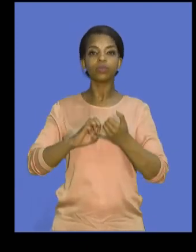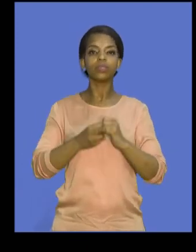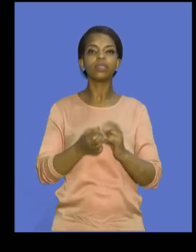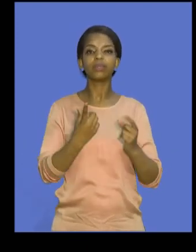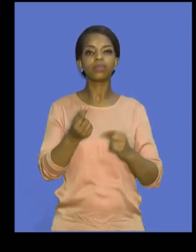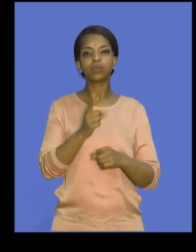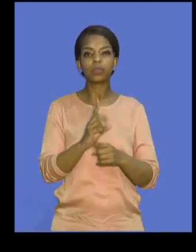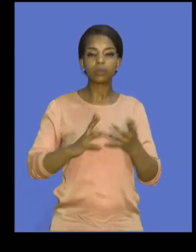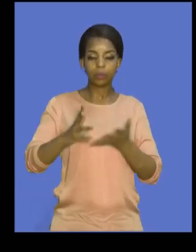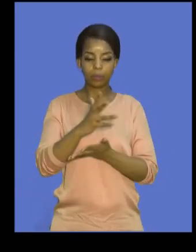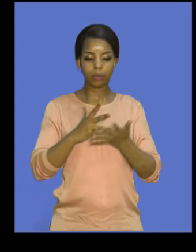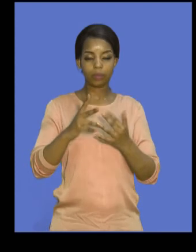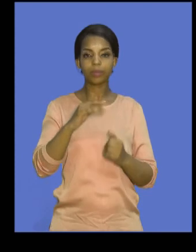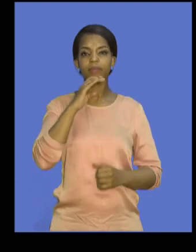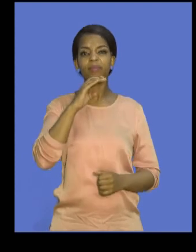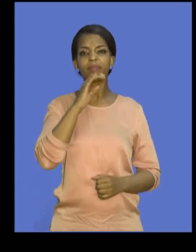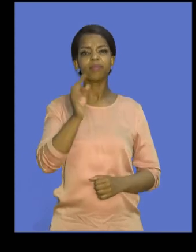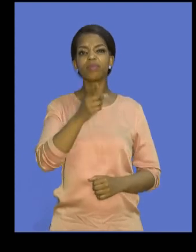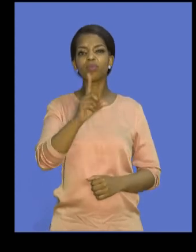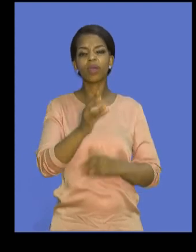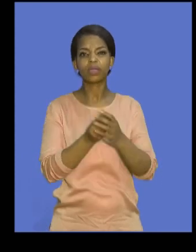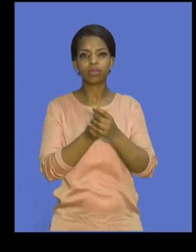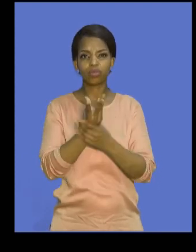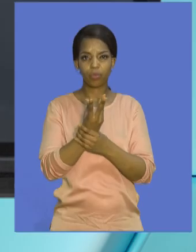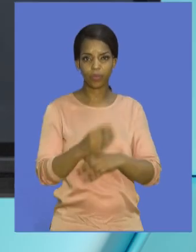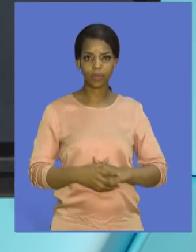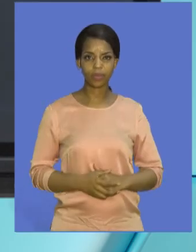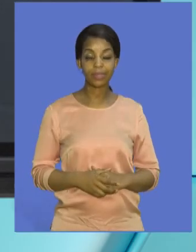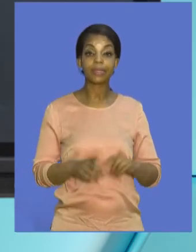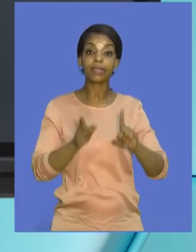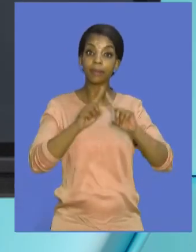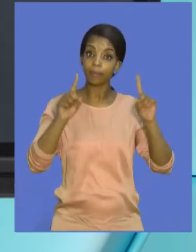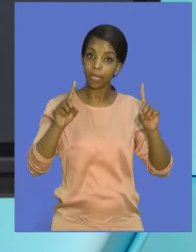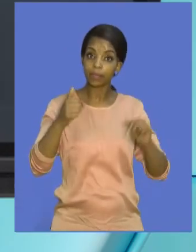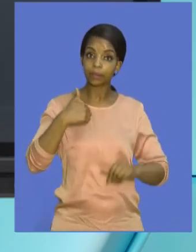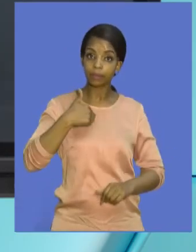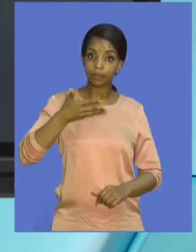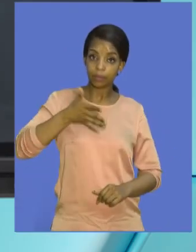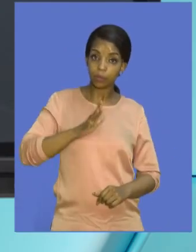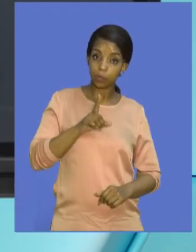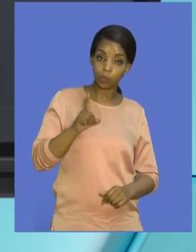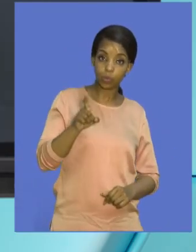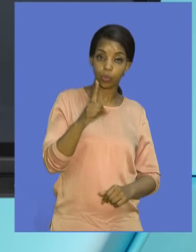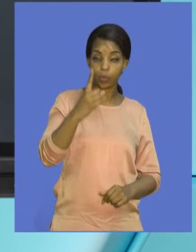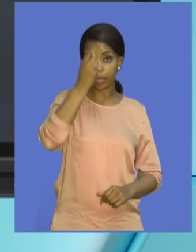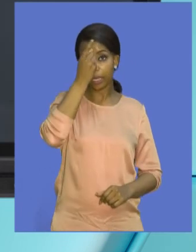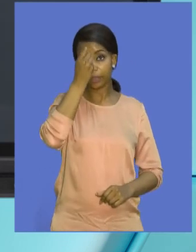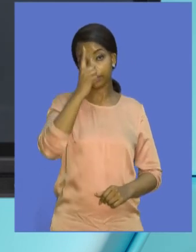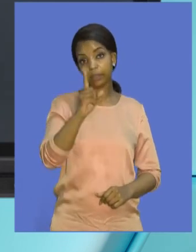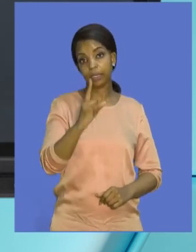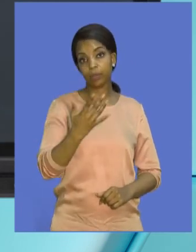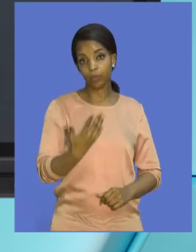means to have growth. But I need you to understand something with growth, that growth does not